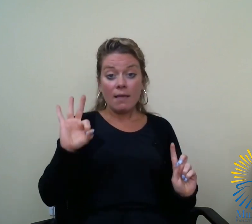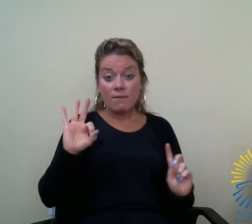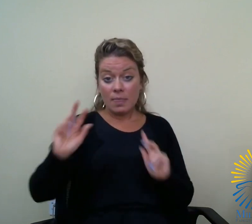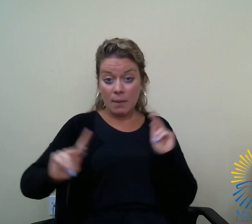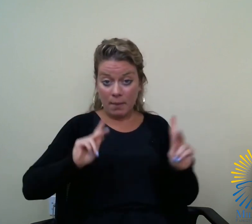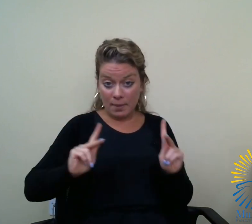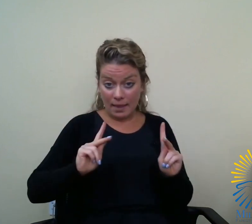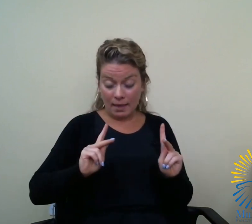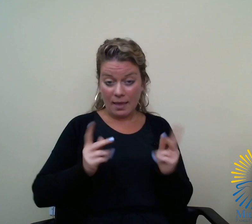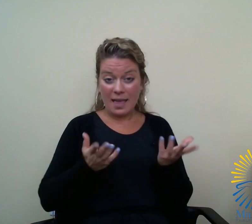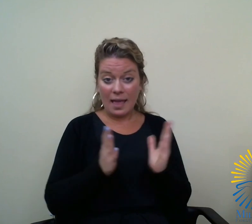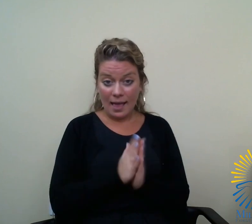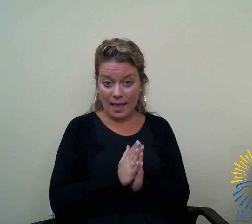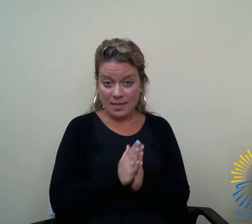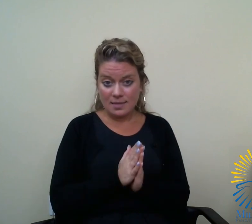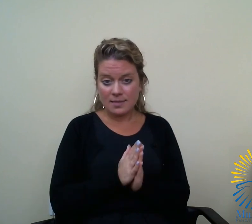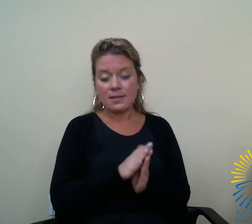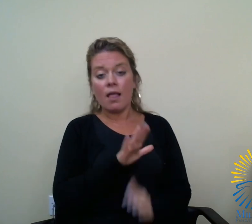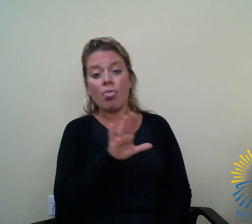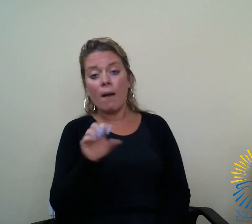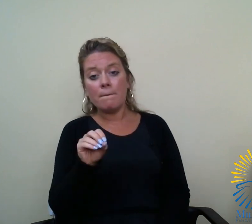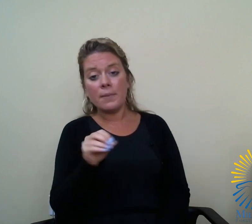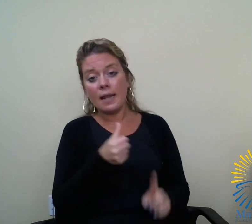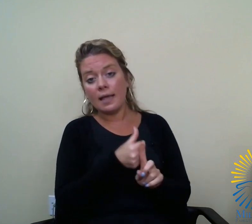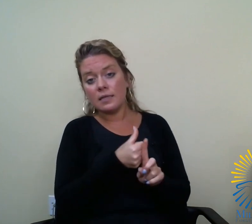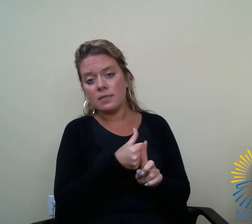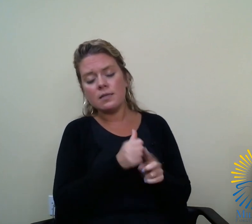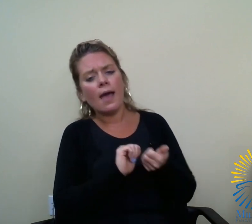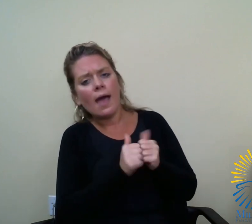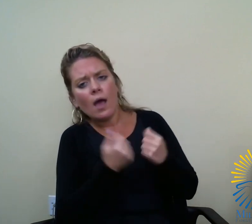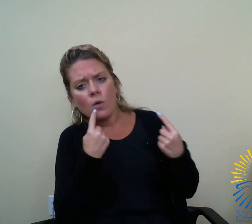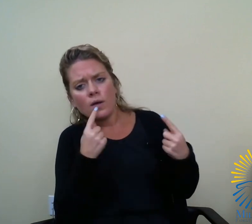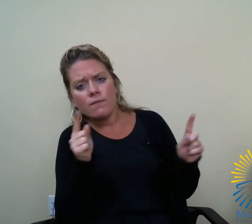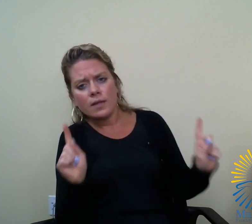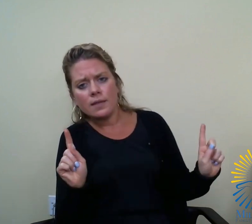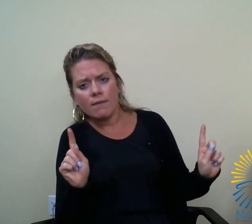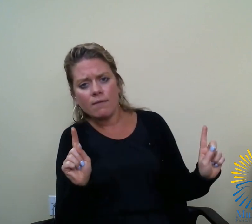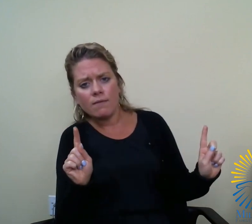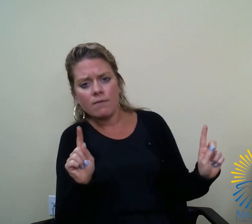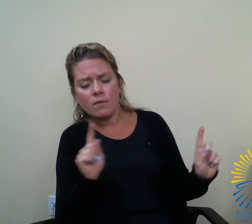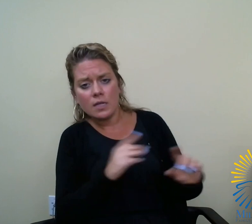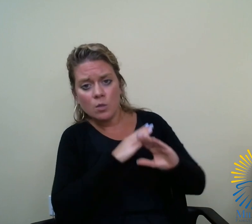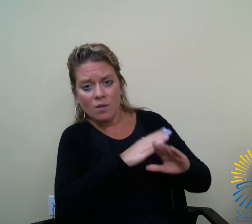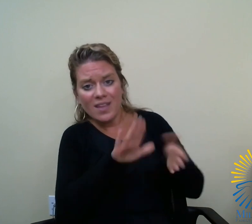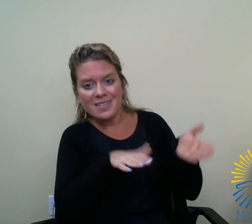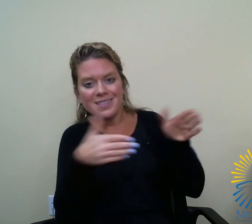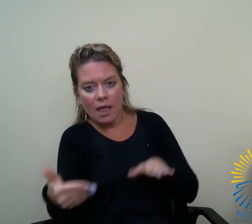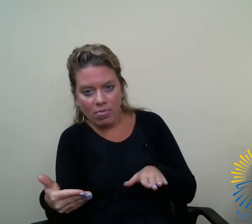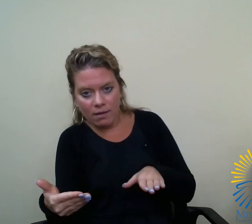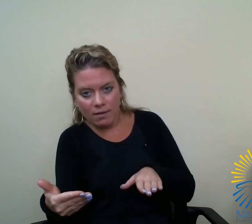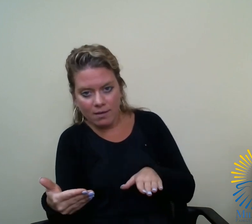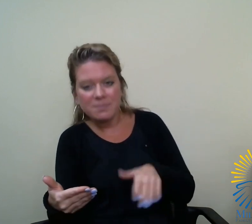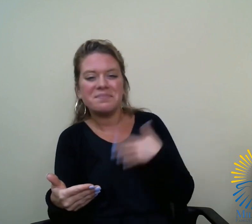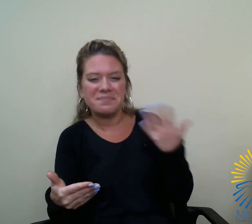to ask the companies, well, how effective is this at preventing death?